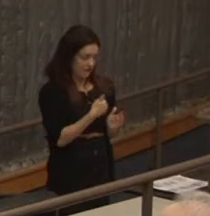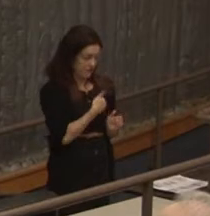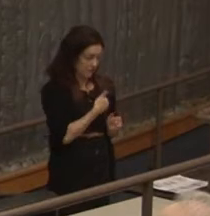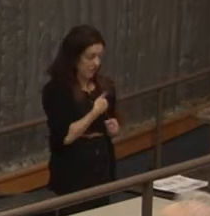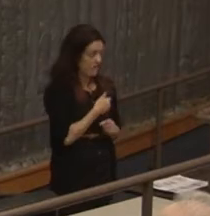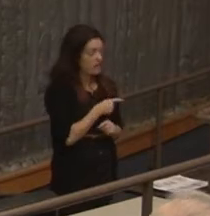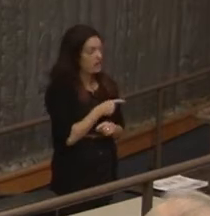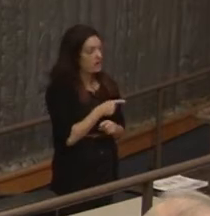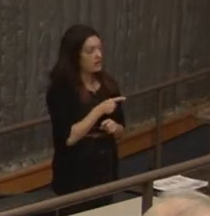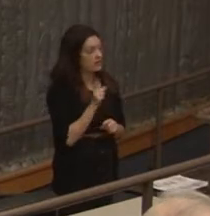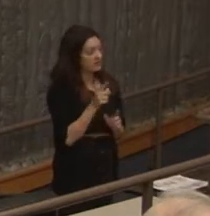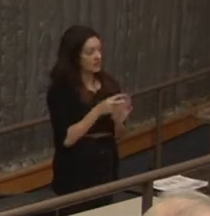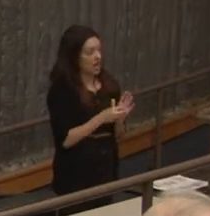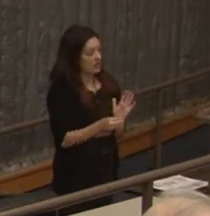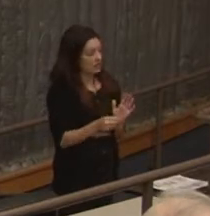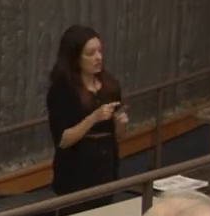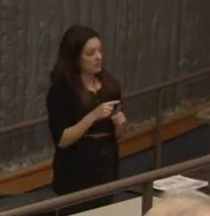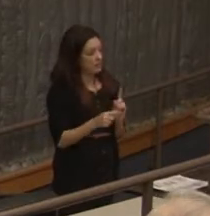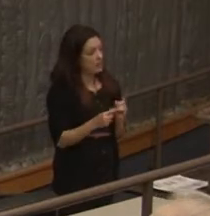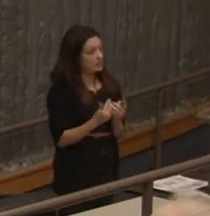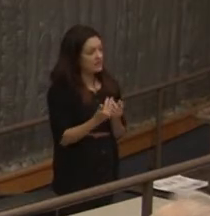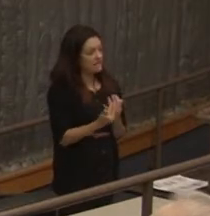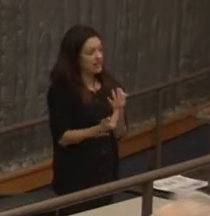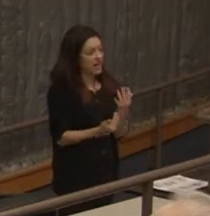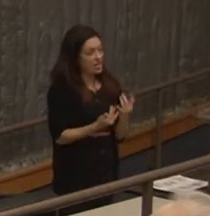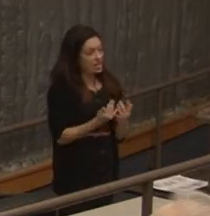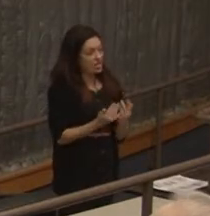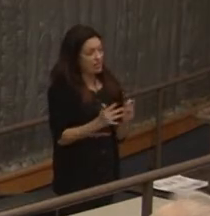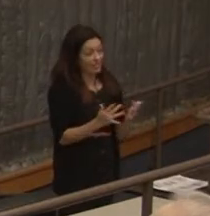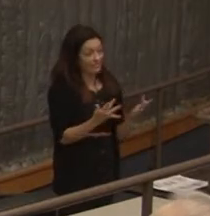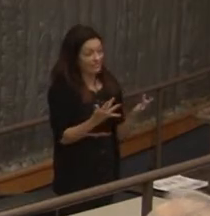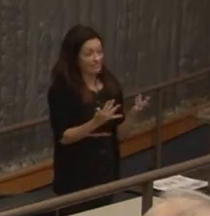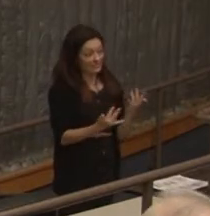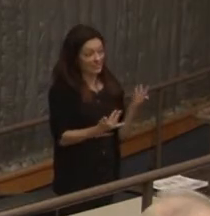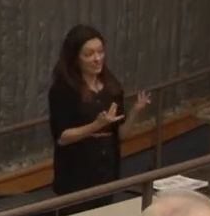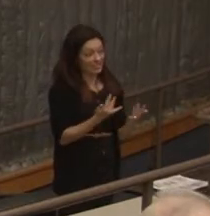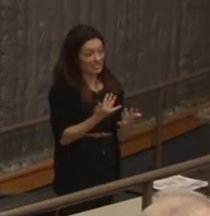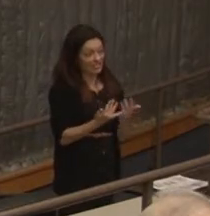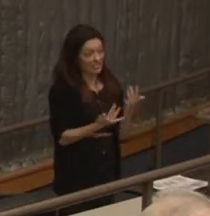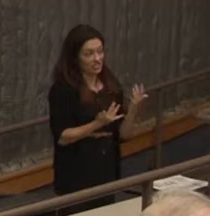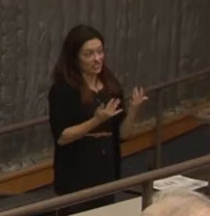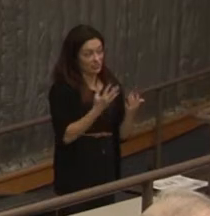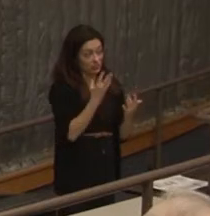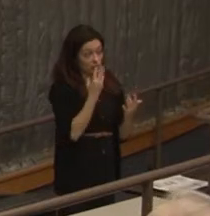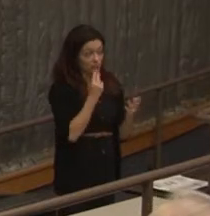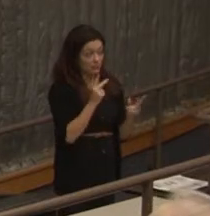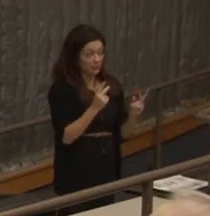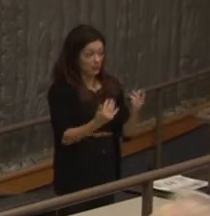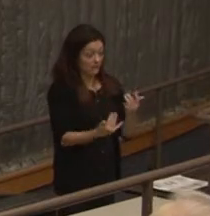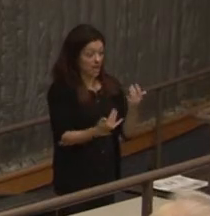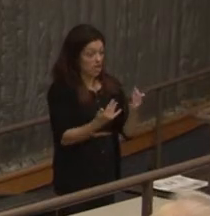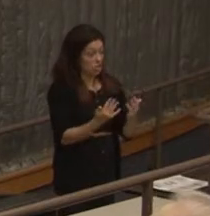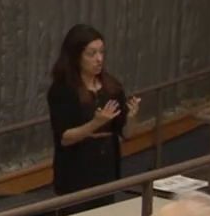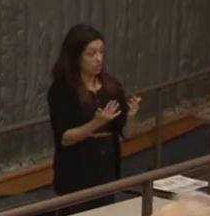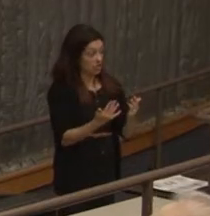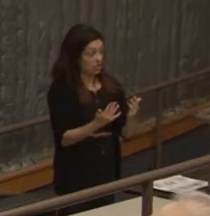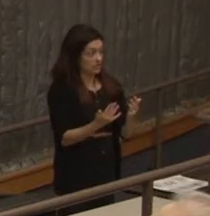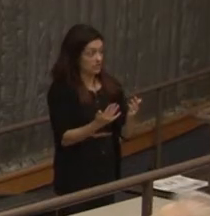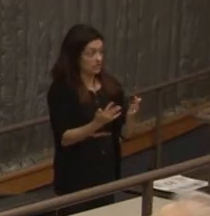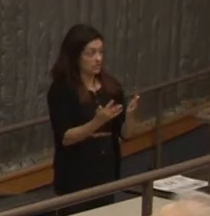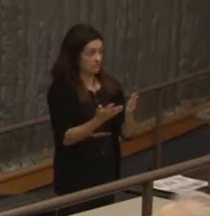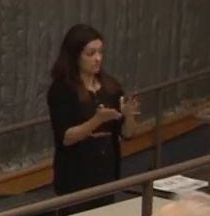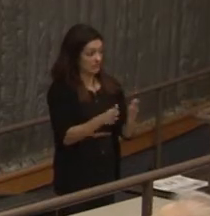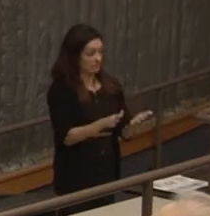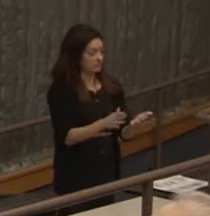faint red glow in there of fire. Jewish people went up in smoke in the camps. They were burned